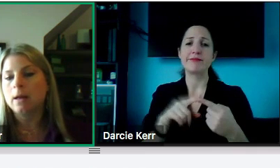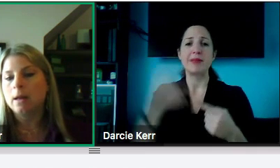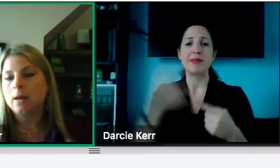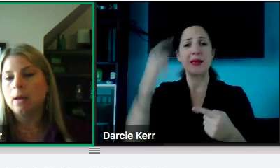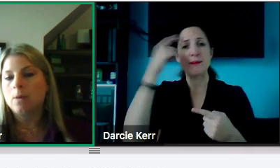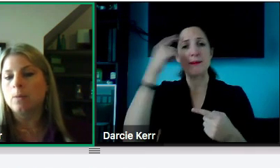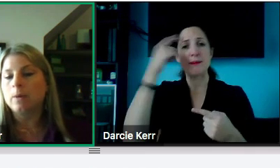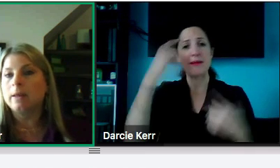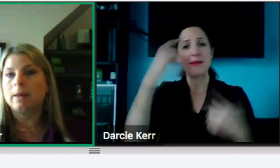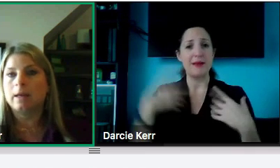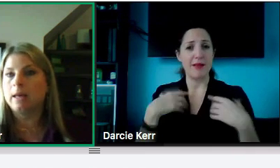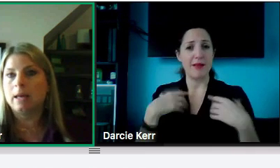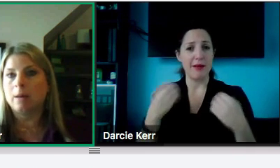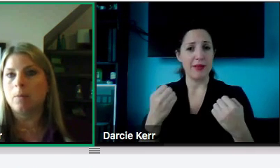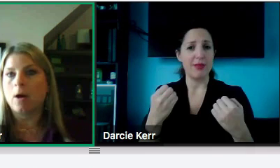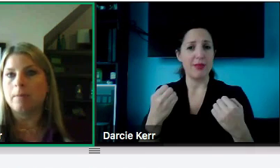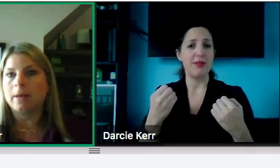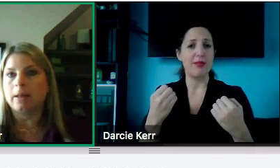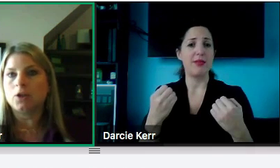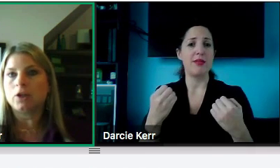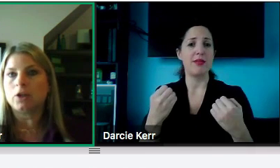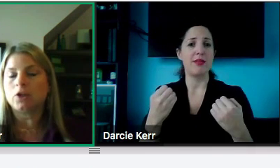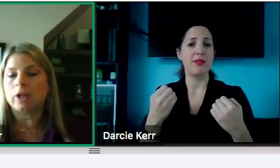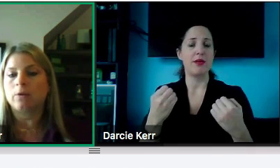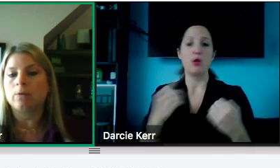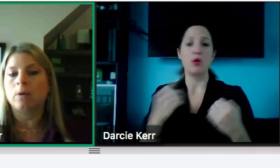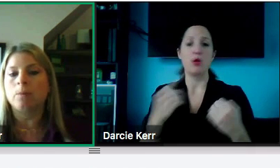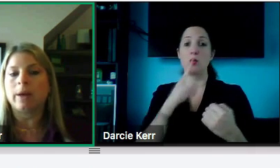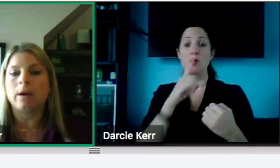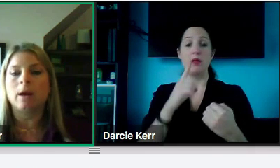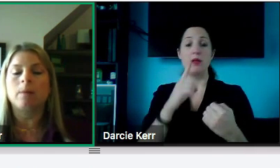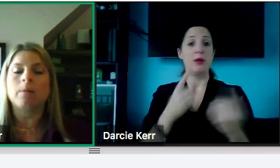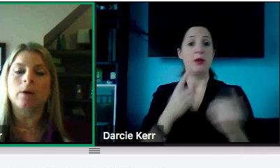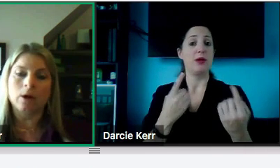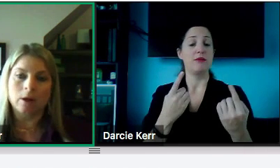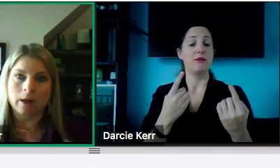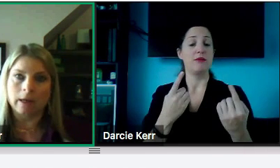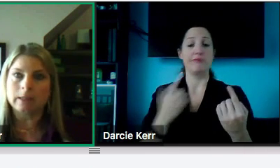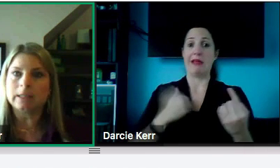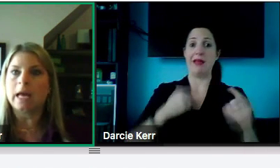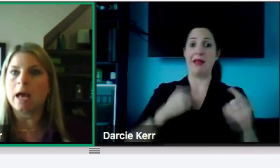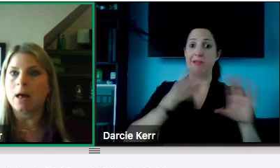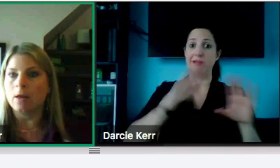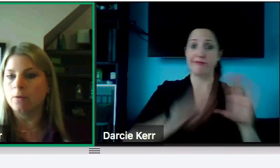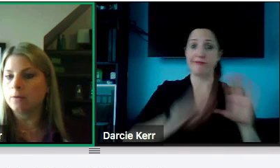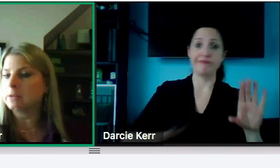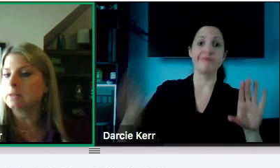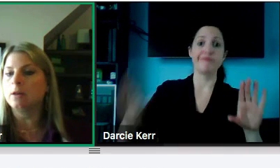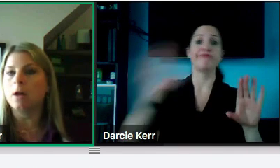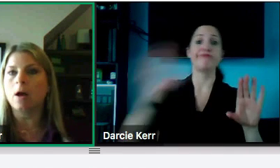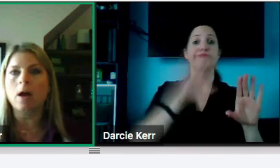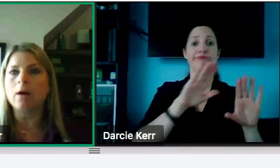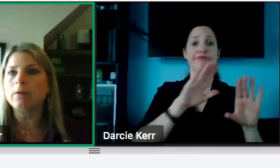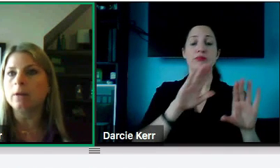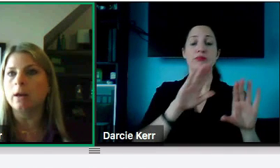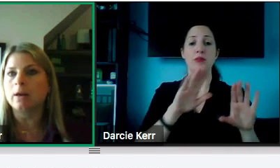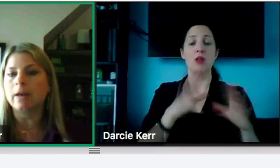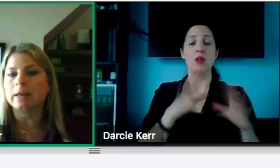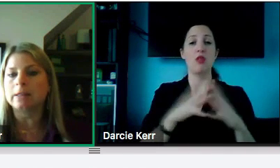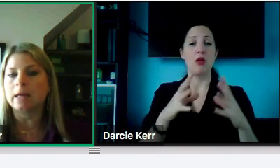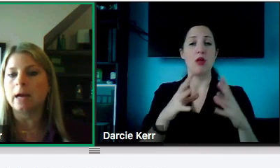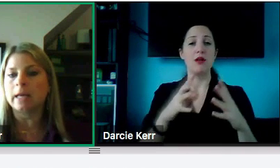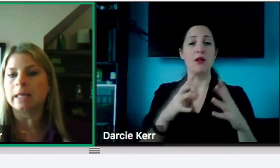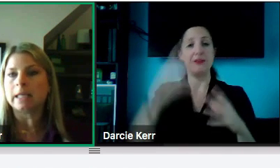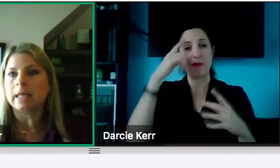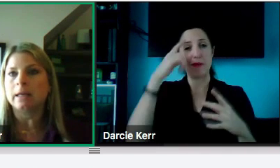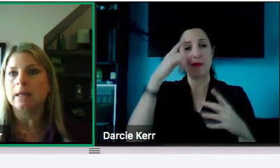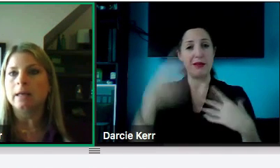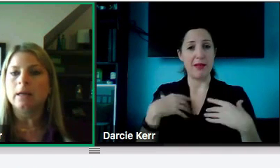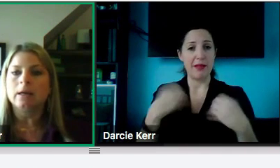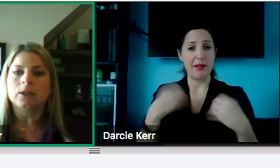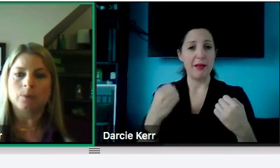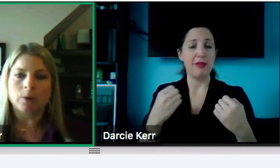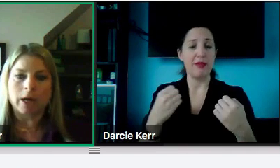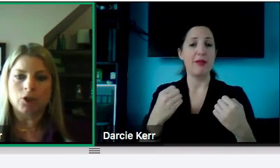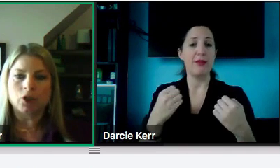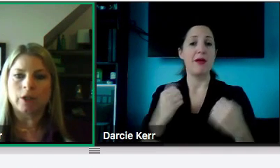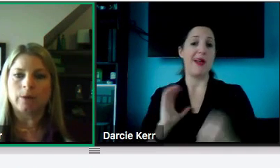among really the Canadian population in general, but among our clientele, there's an awful lot of